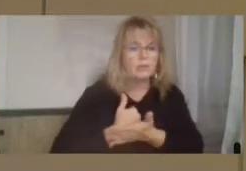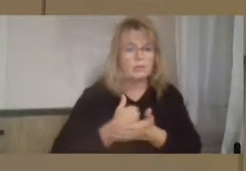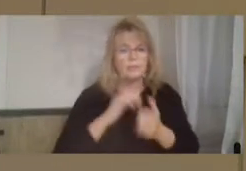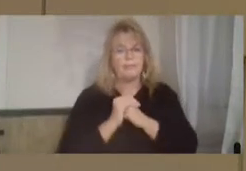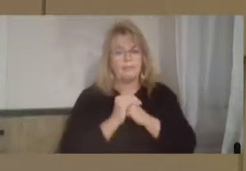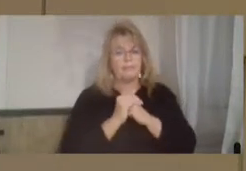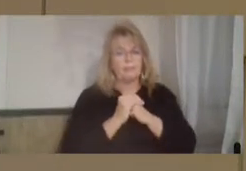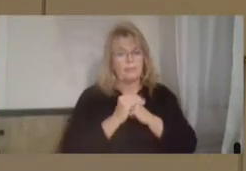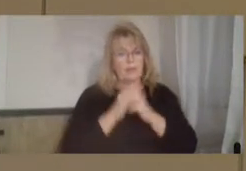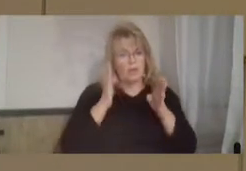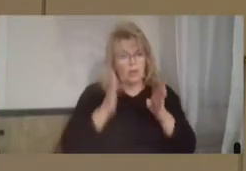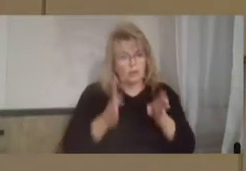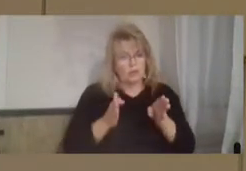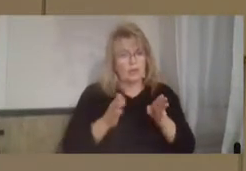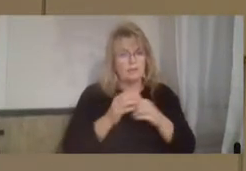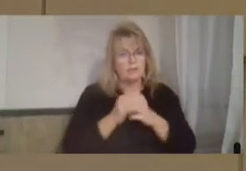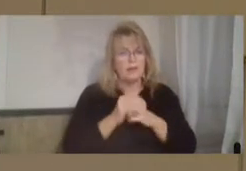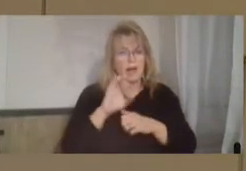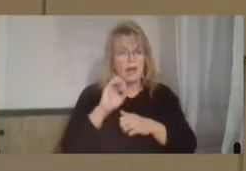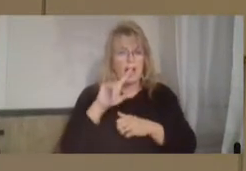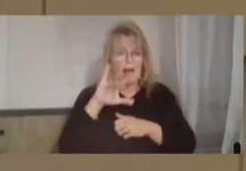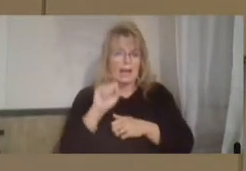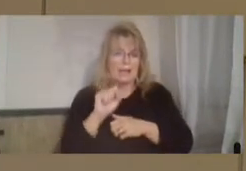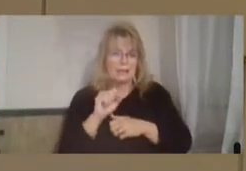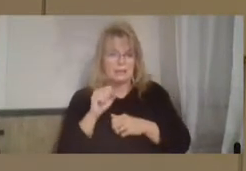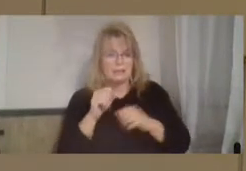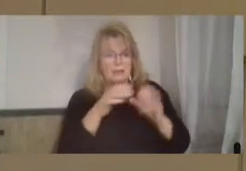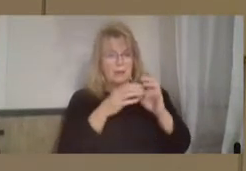property as it relates to the SunCap plan.